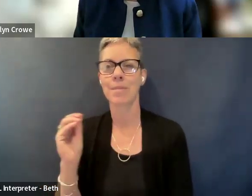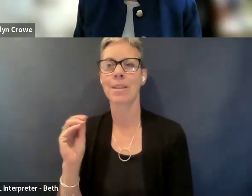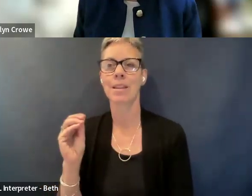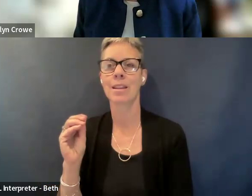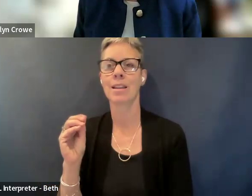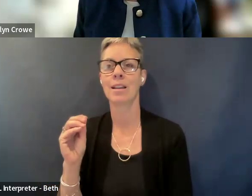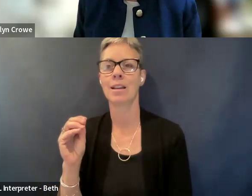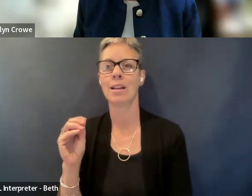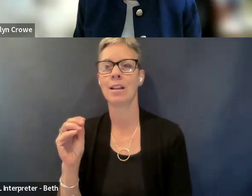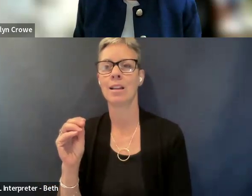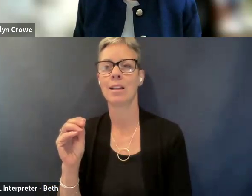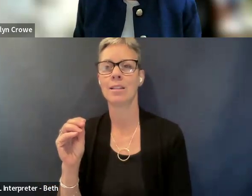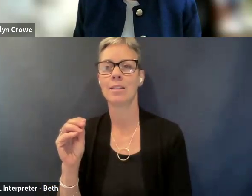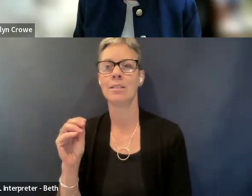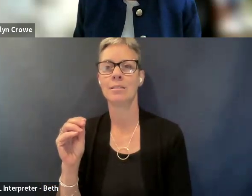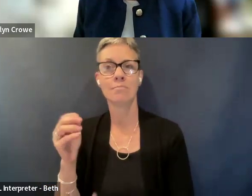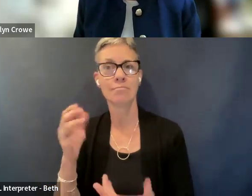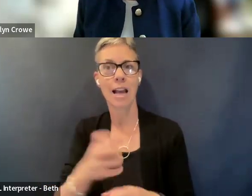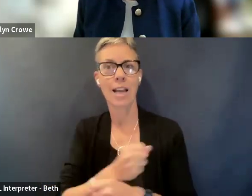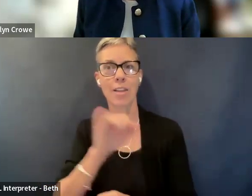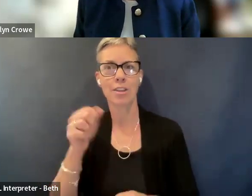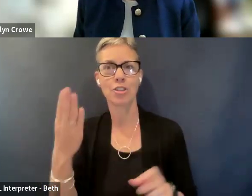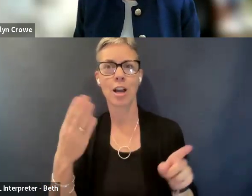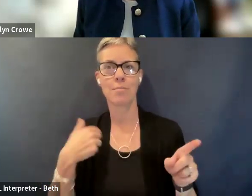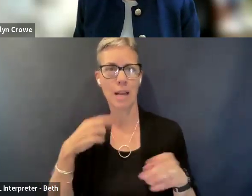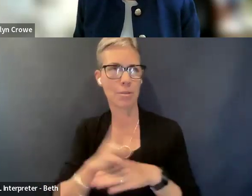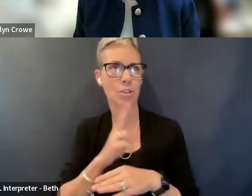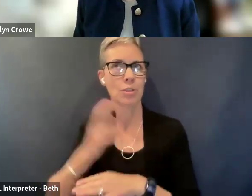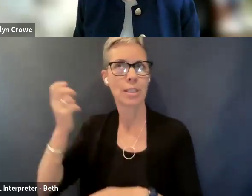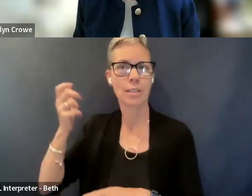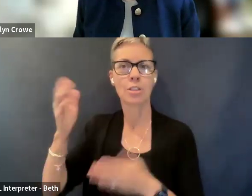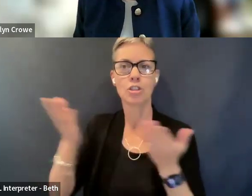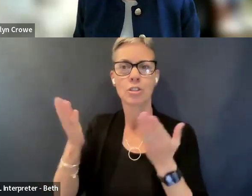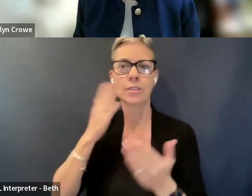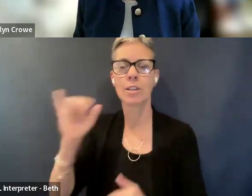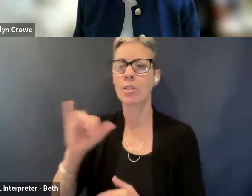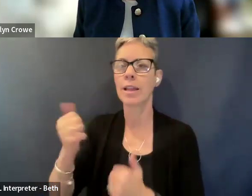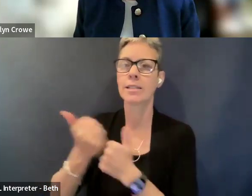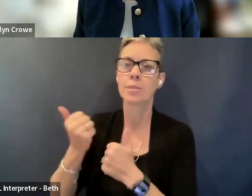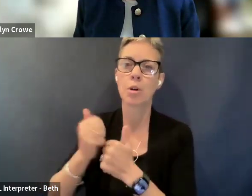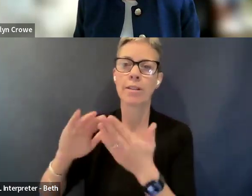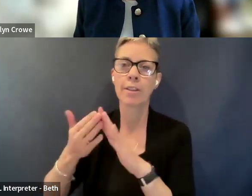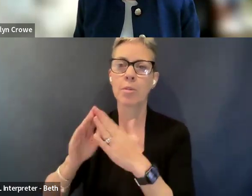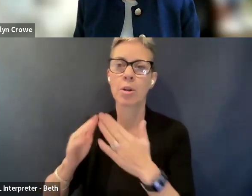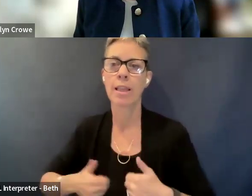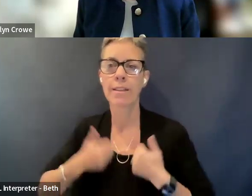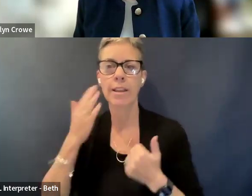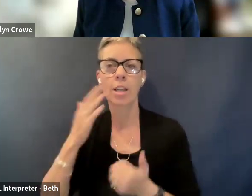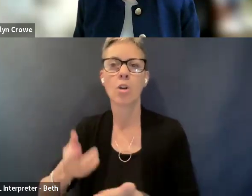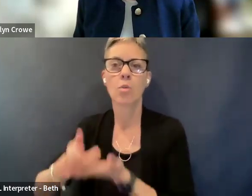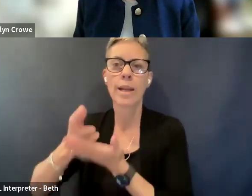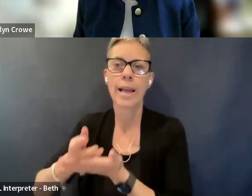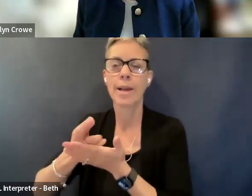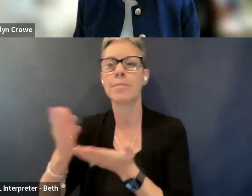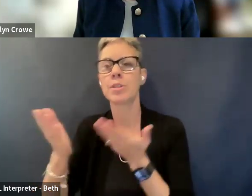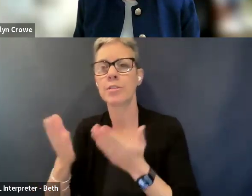And as and when I got that job, I was utilizing services like supported community living, which is like HAB services, where